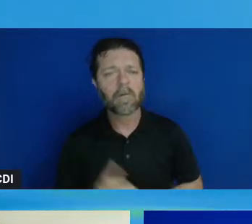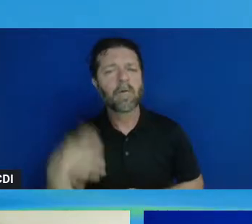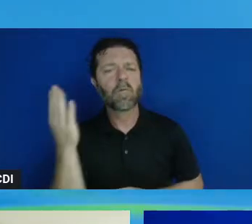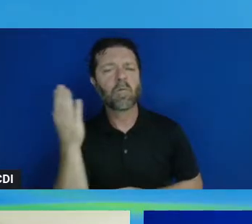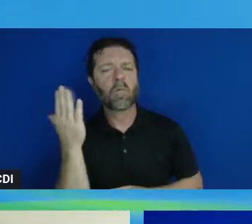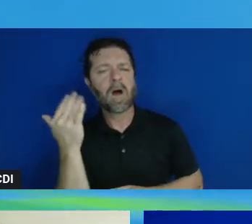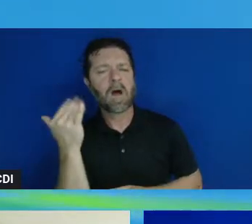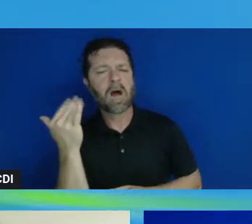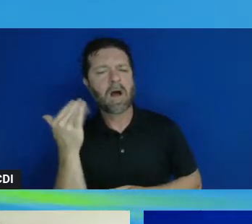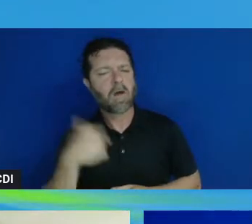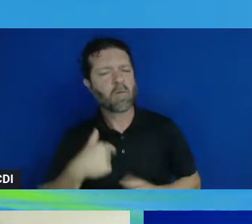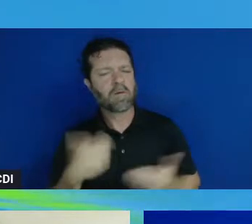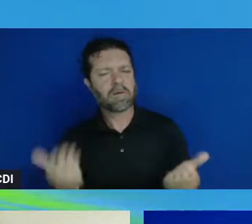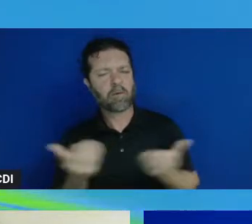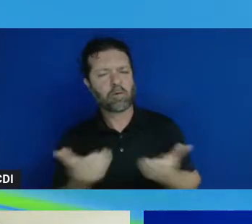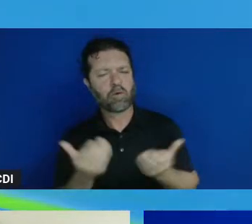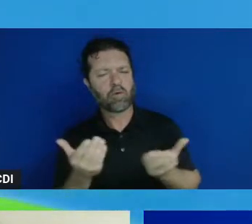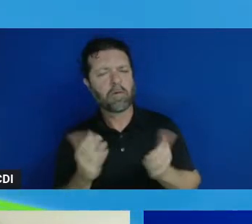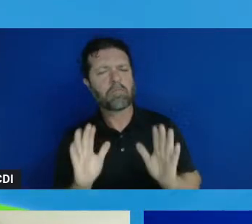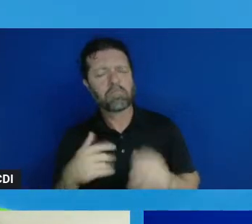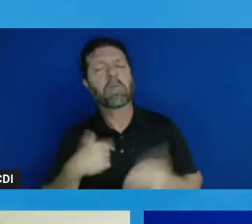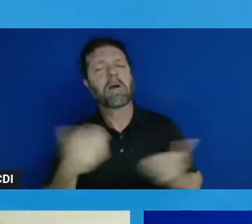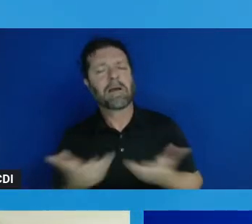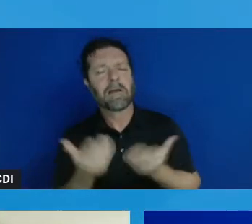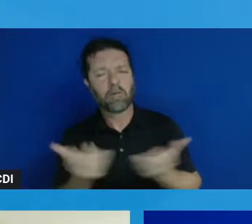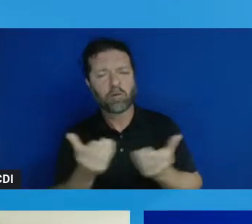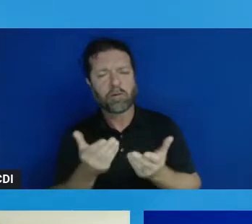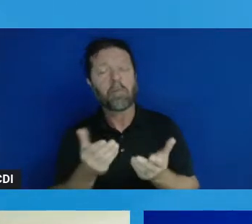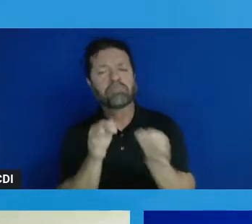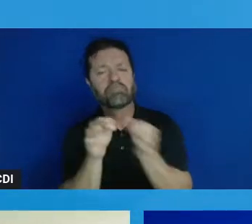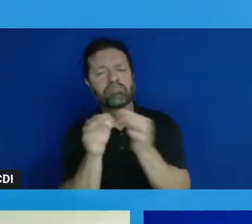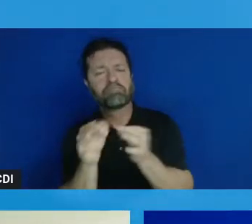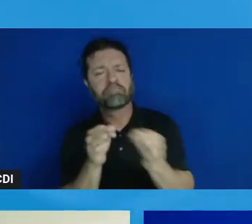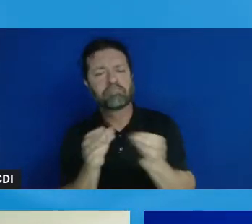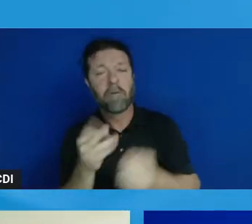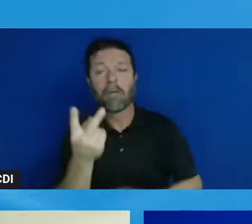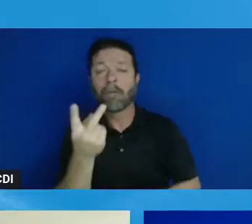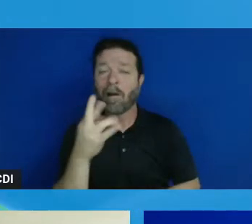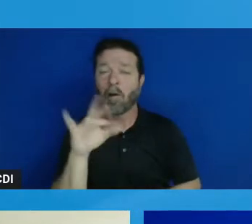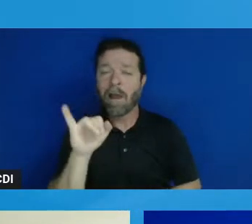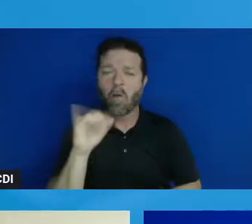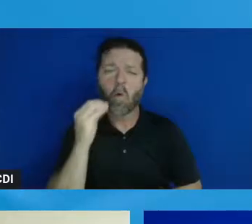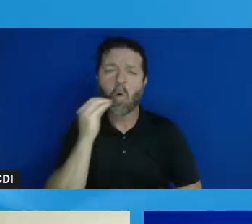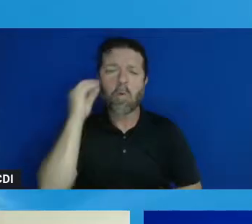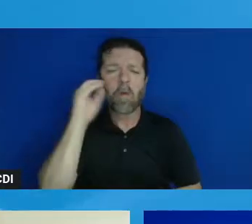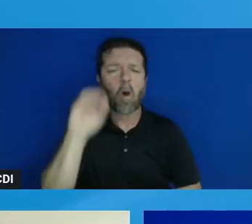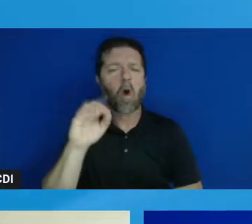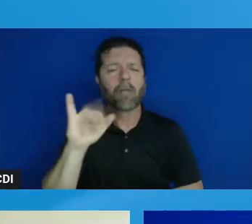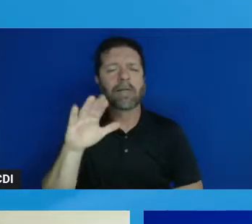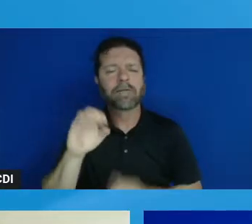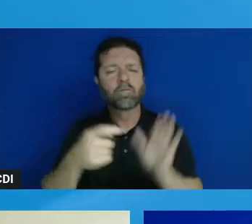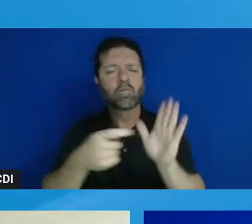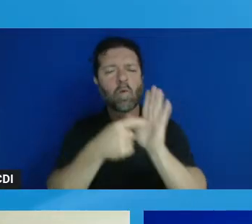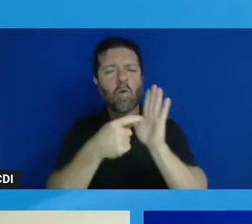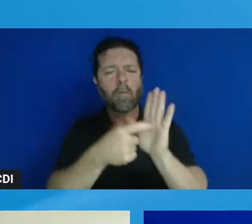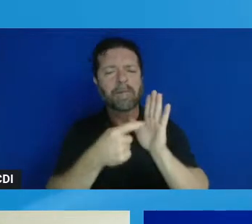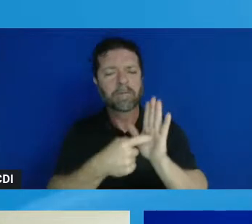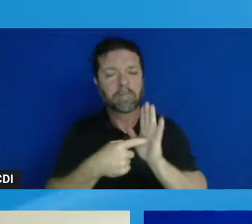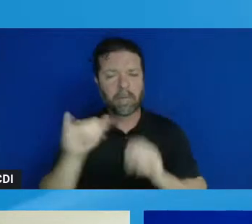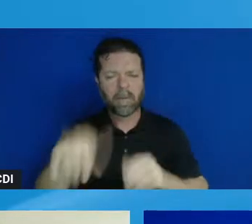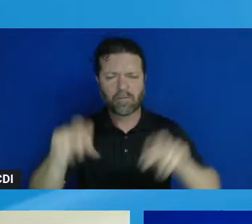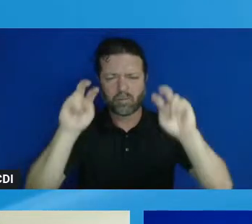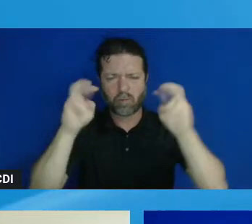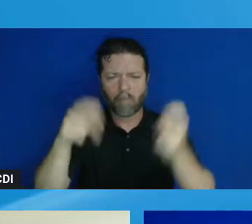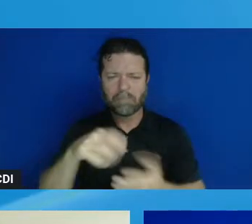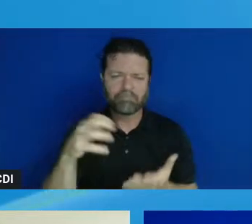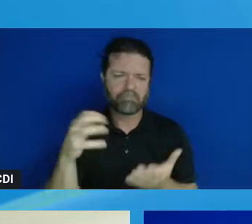about VRI home office requirements. And this is a really good topic because I think there's a big misconception